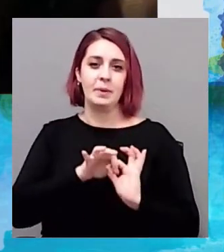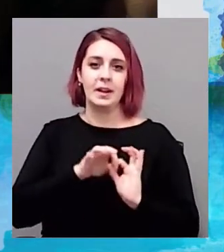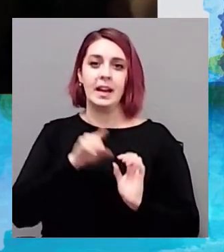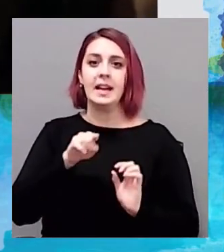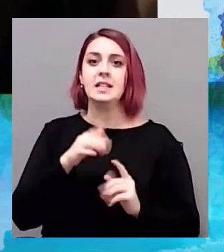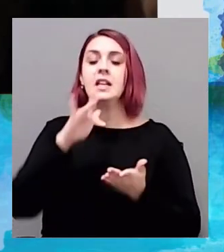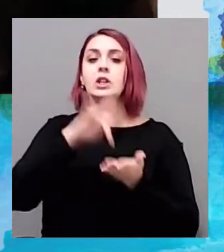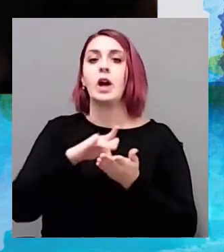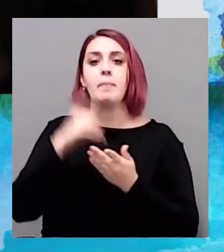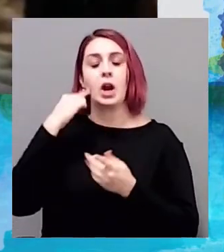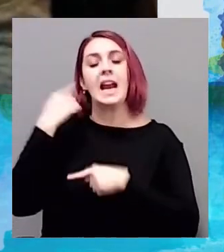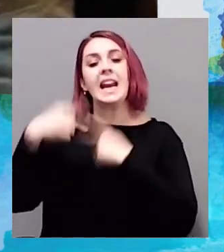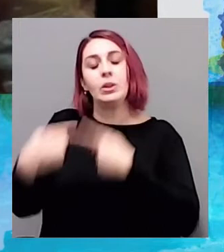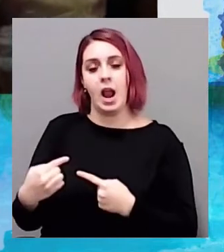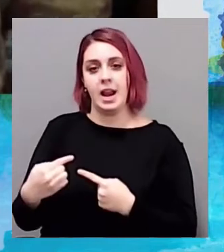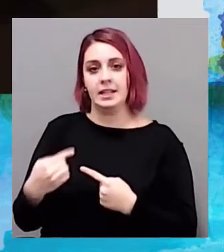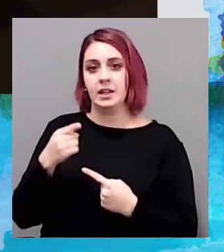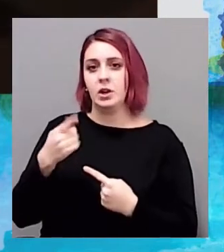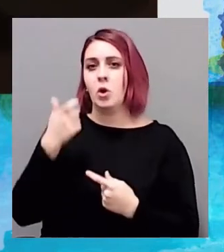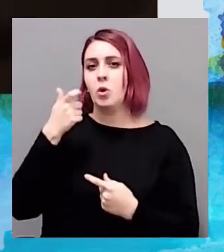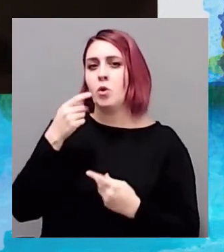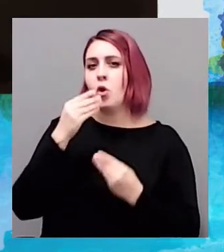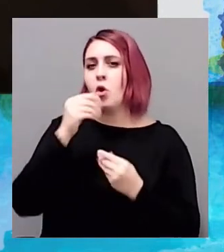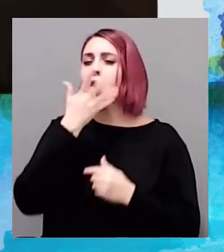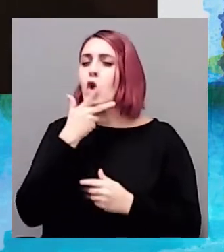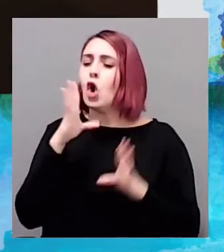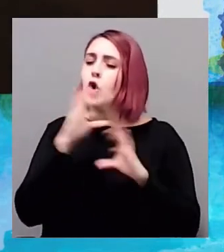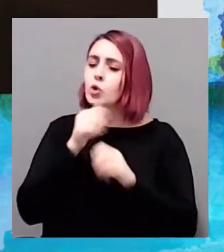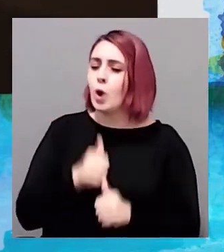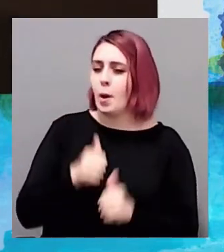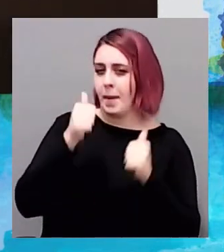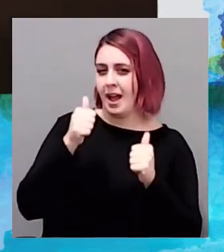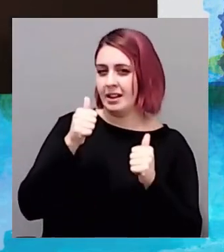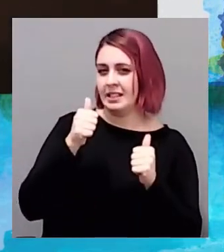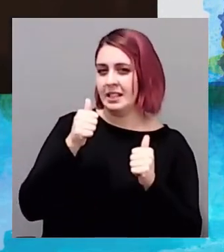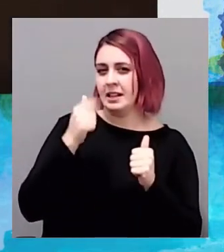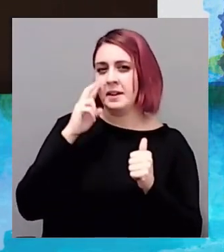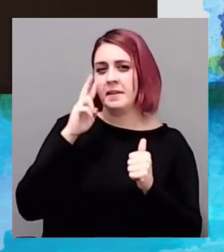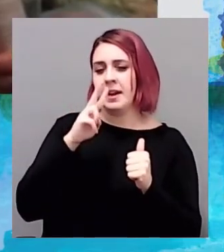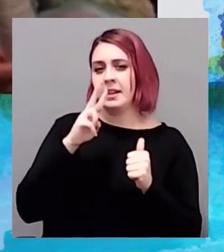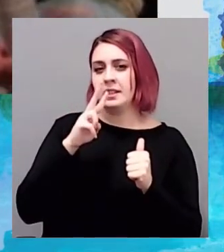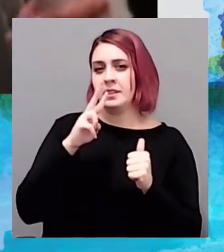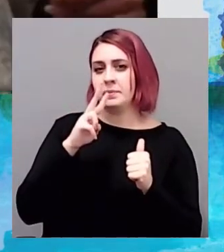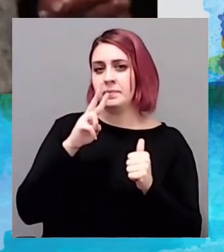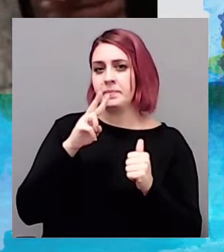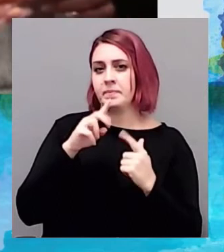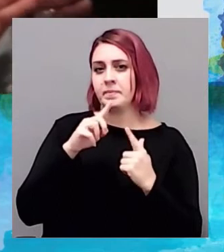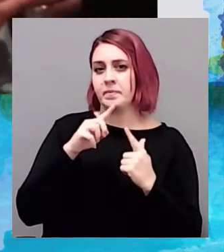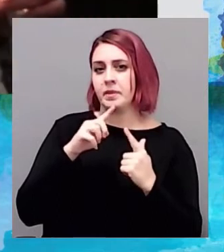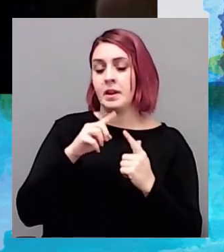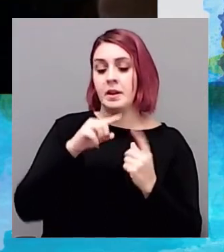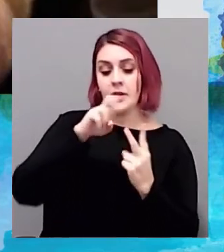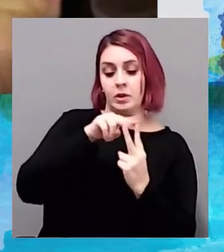Now they're talking about a religious scene, some artifacts left from a